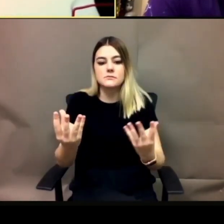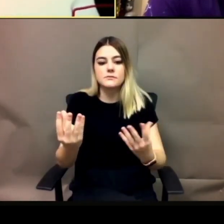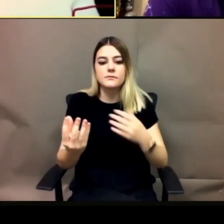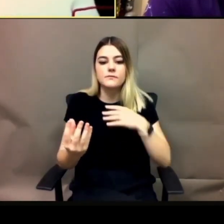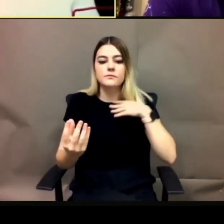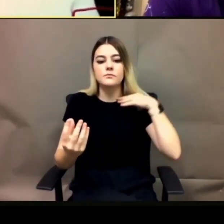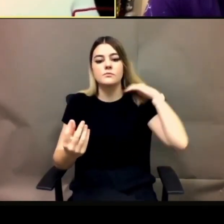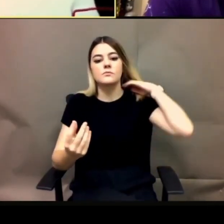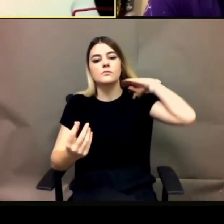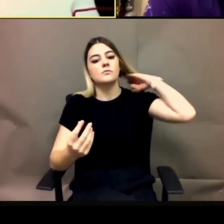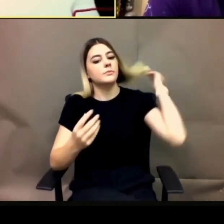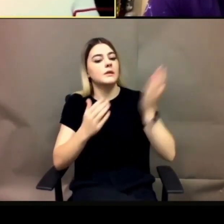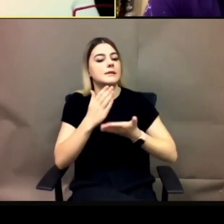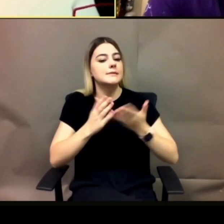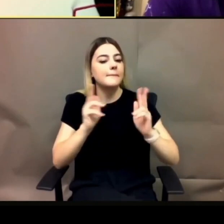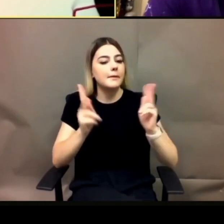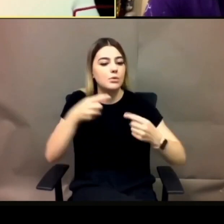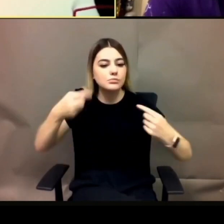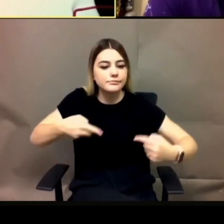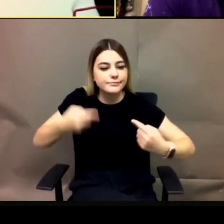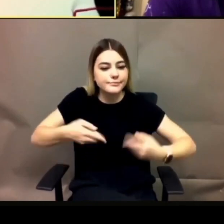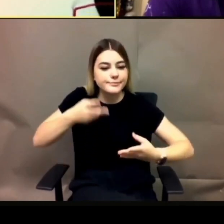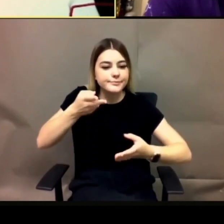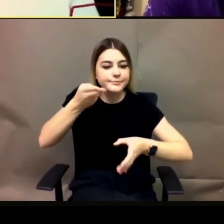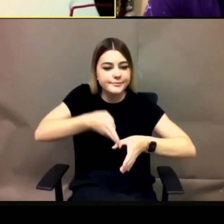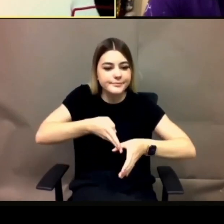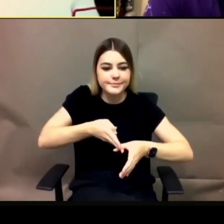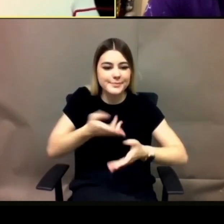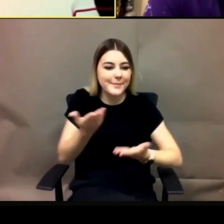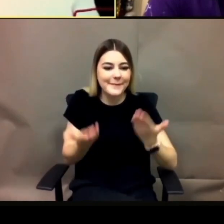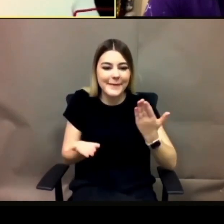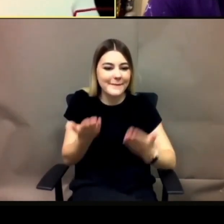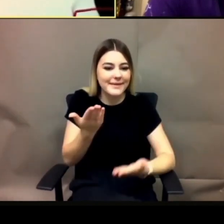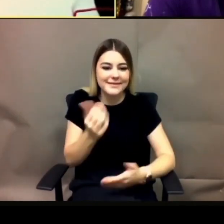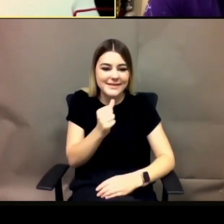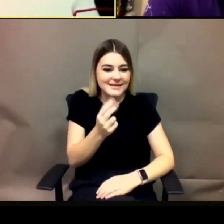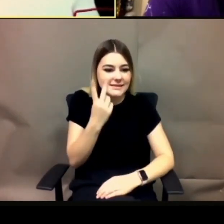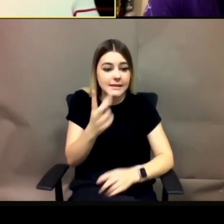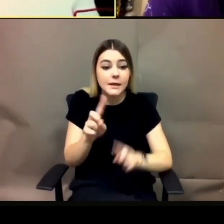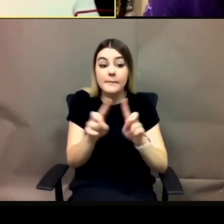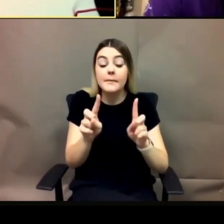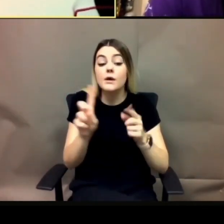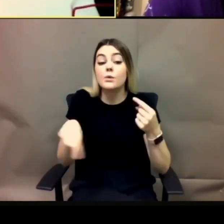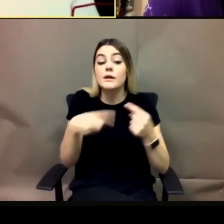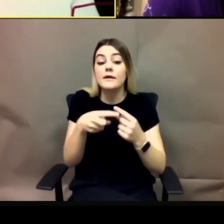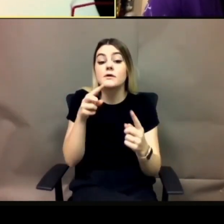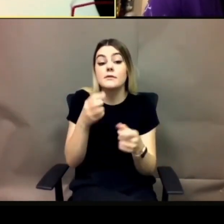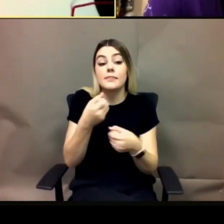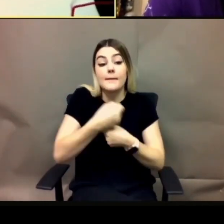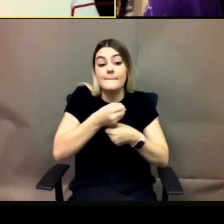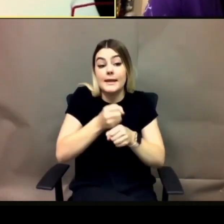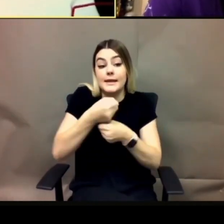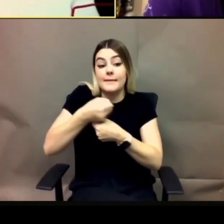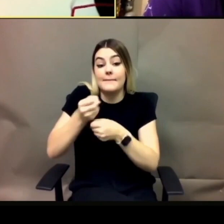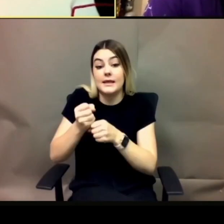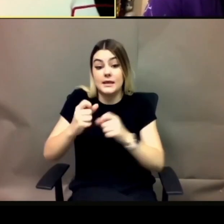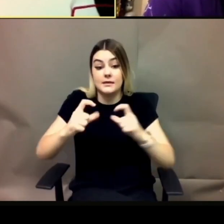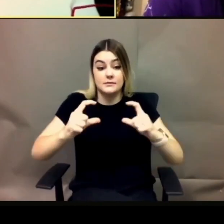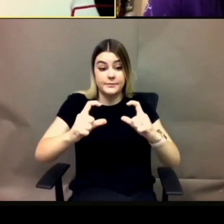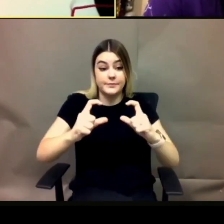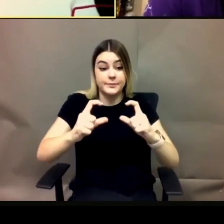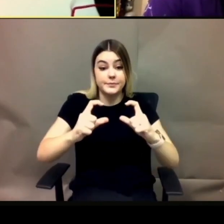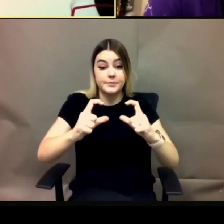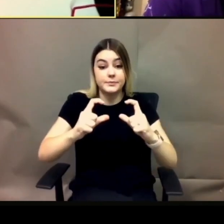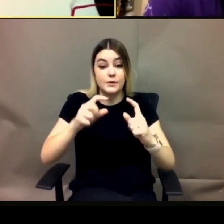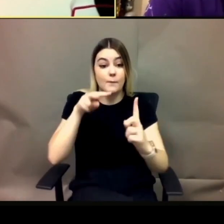a trouble getting in, so they may not have seen it, but when you plug Makey Makey in, all right, it lights up, and